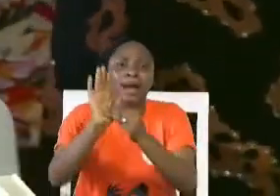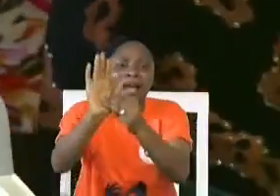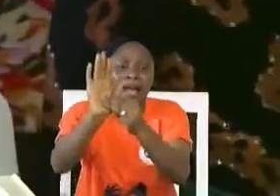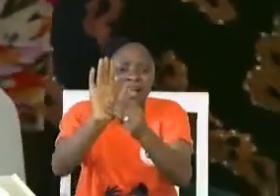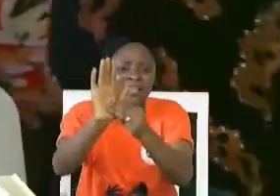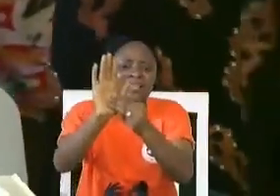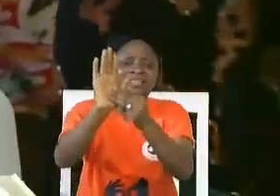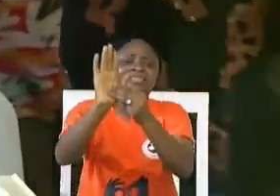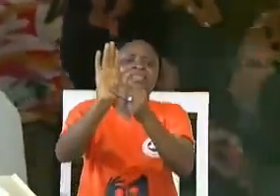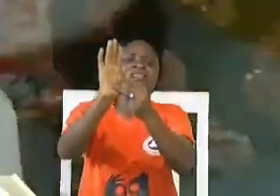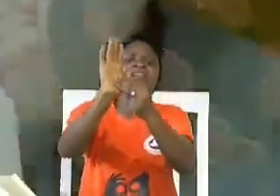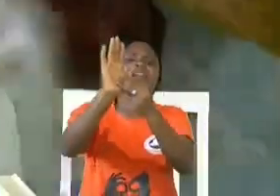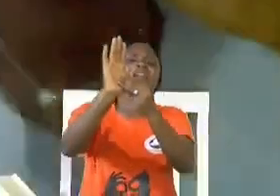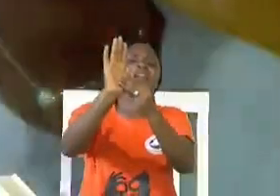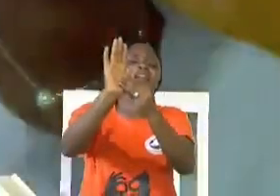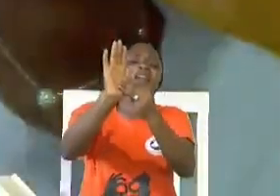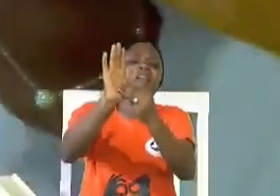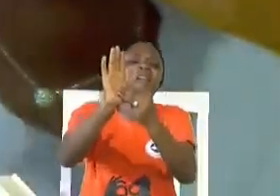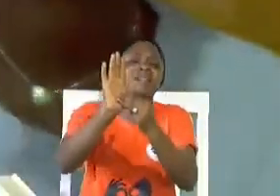Majesty,